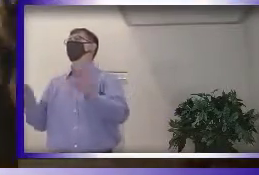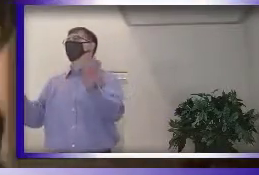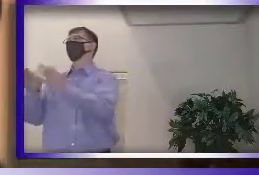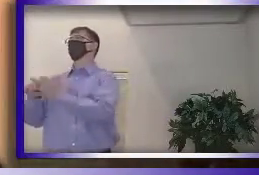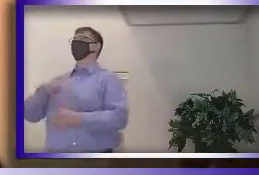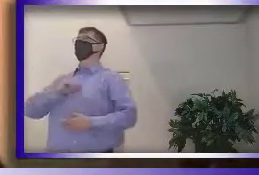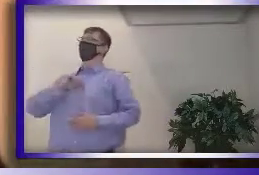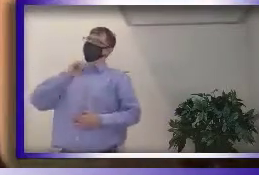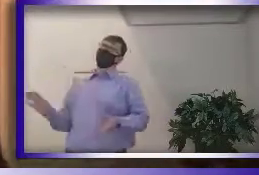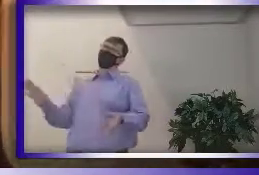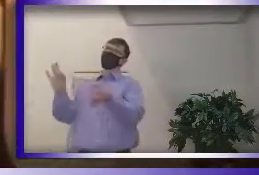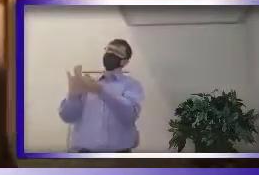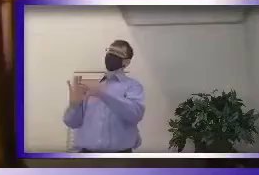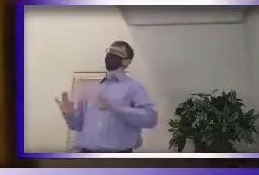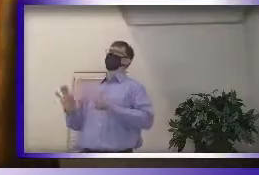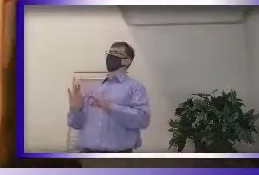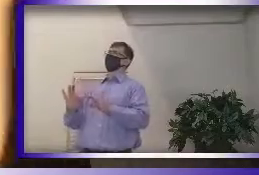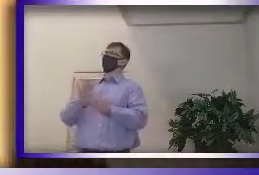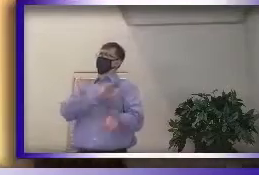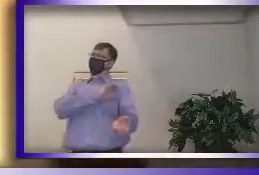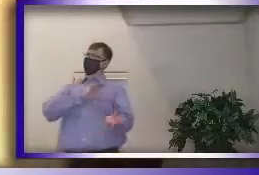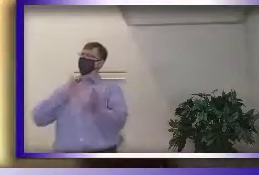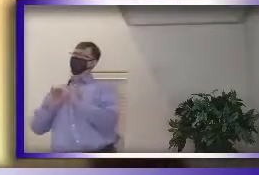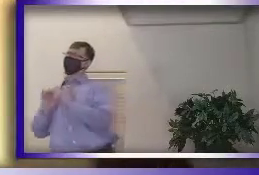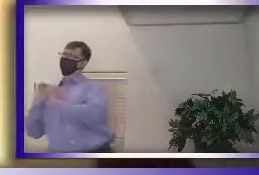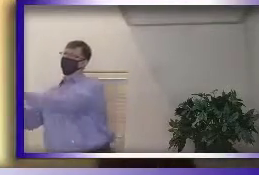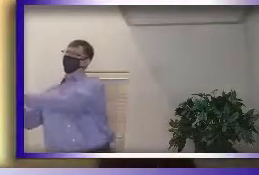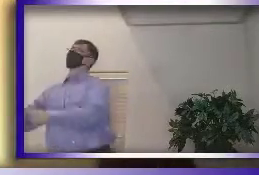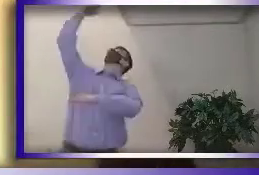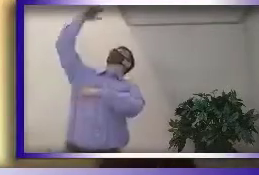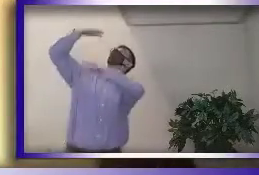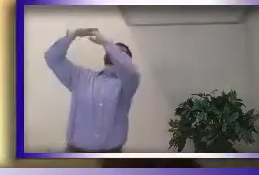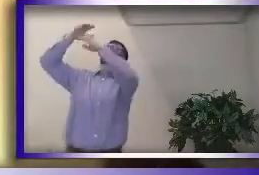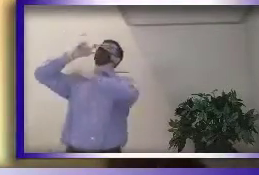make a difference in what you have for dinner when you go home tonight, probably, right?